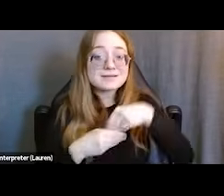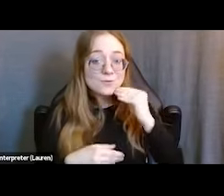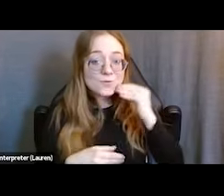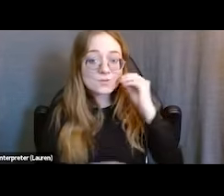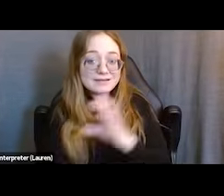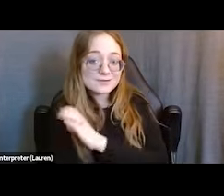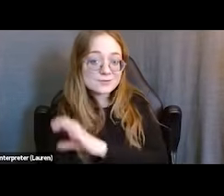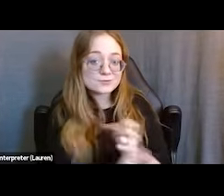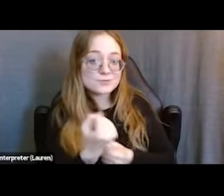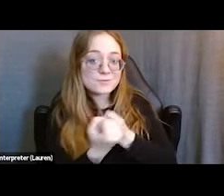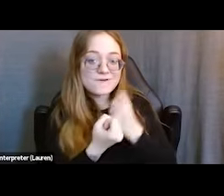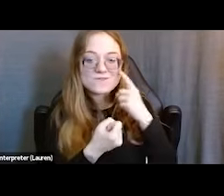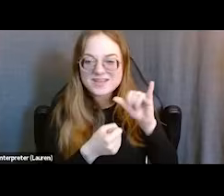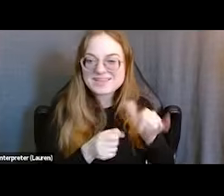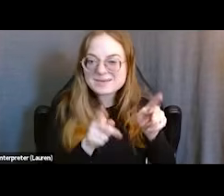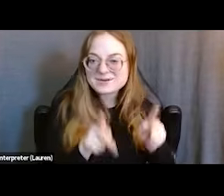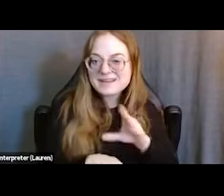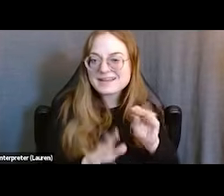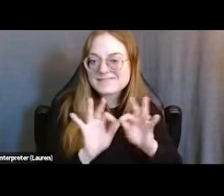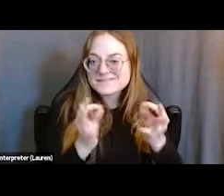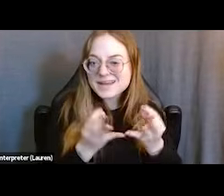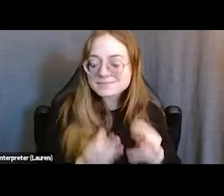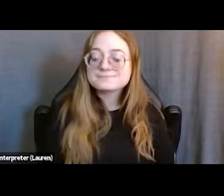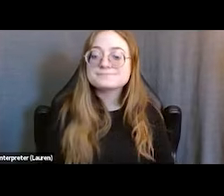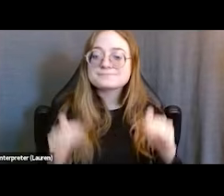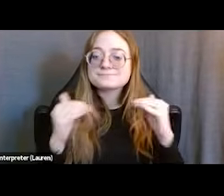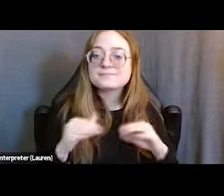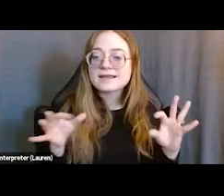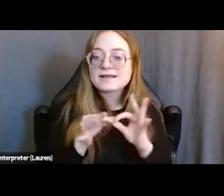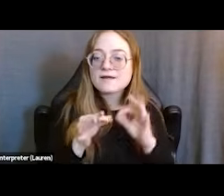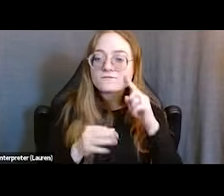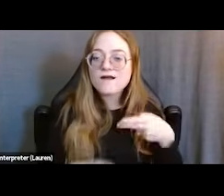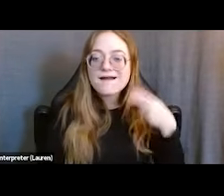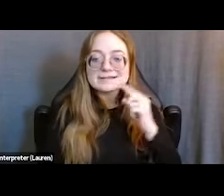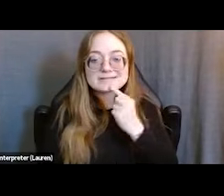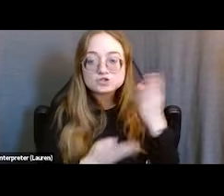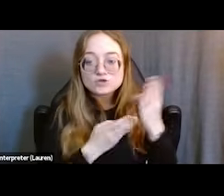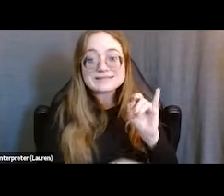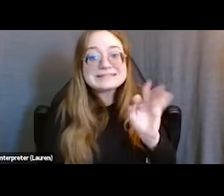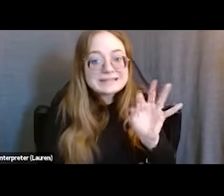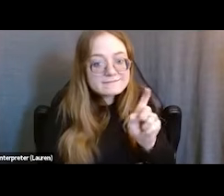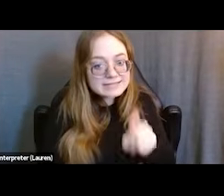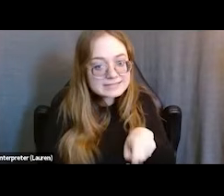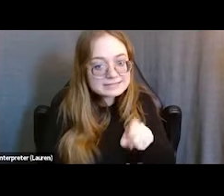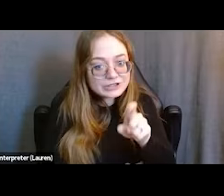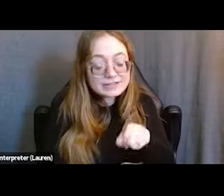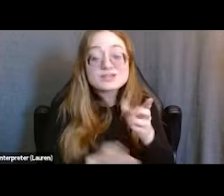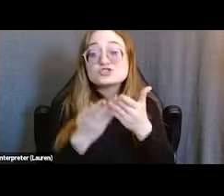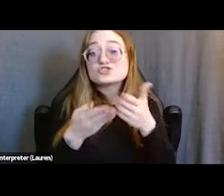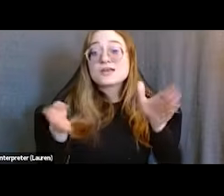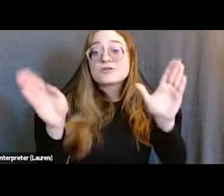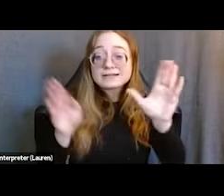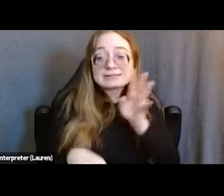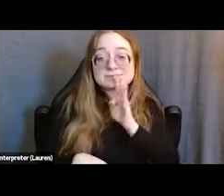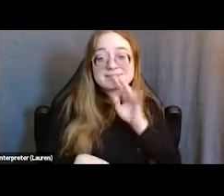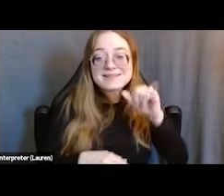person and their family if necessary, and there's a connection to the higher intensities of service if that's necessary. And generally speaking, that's intensive